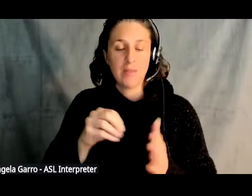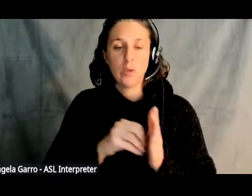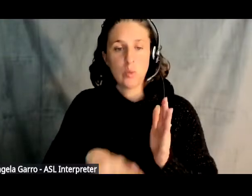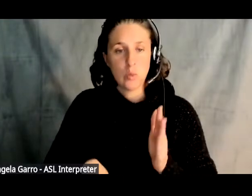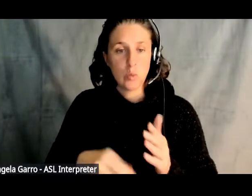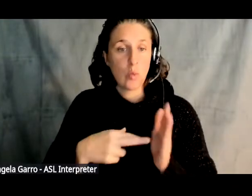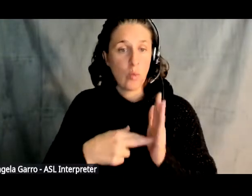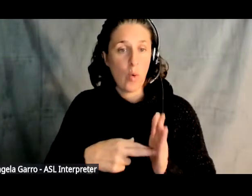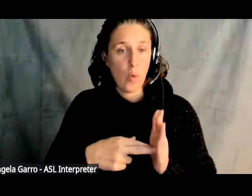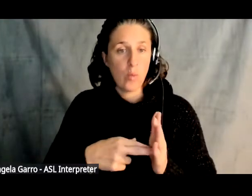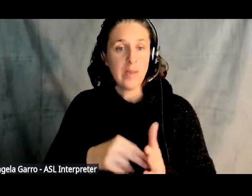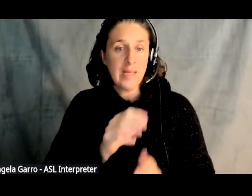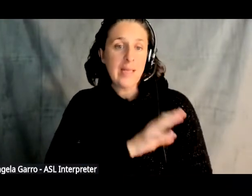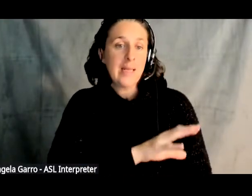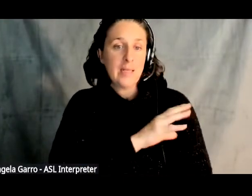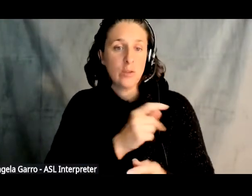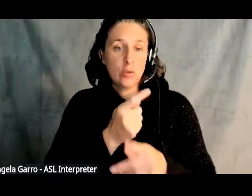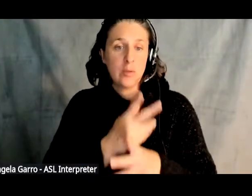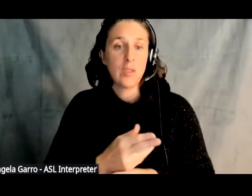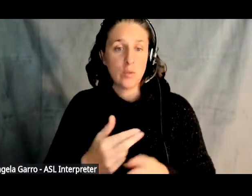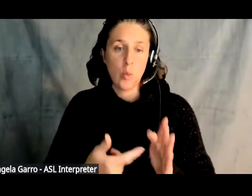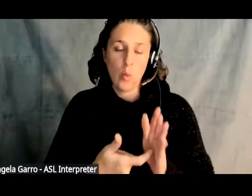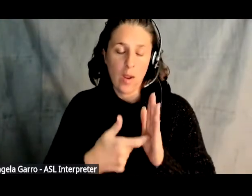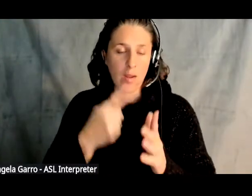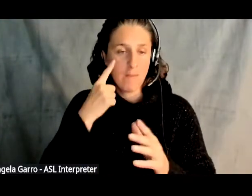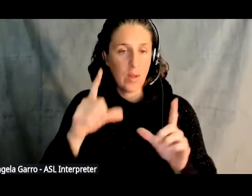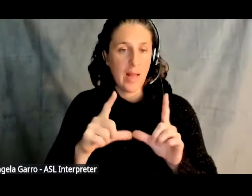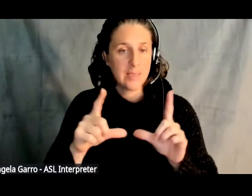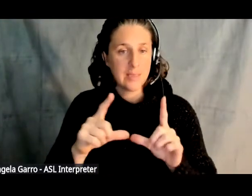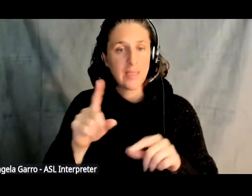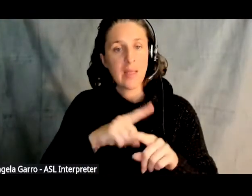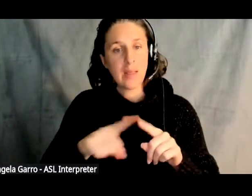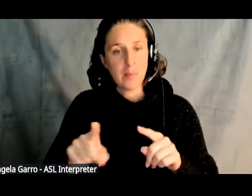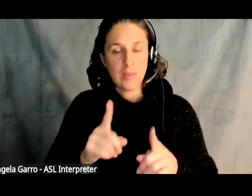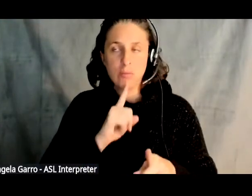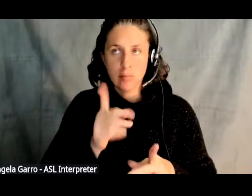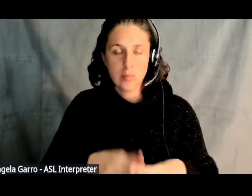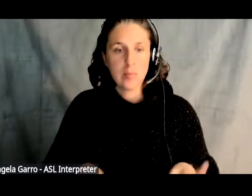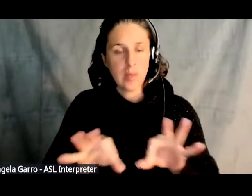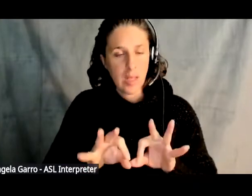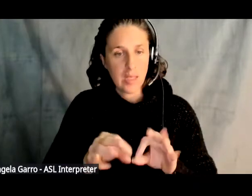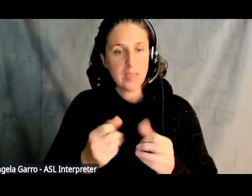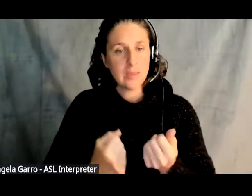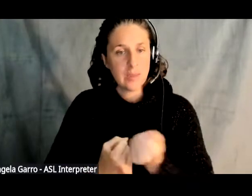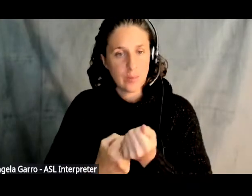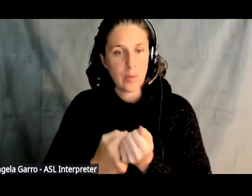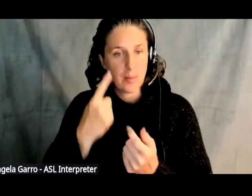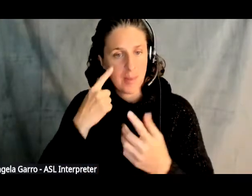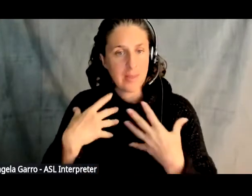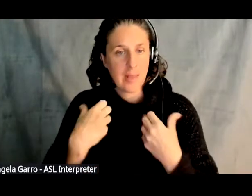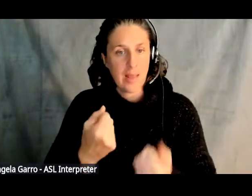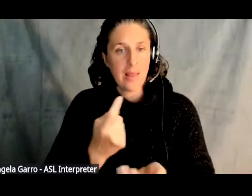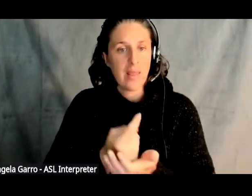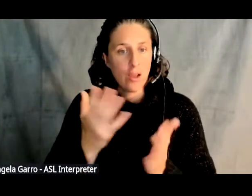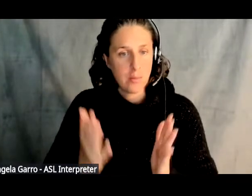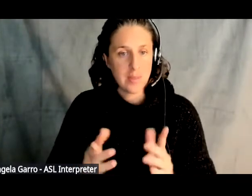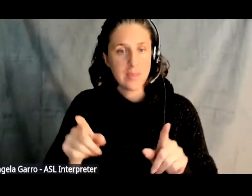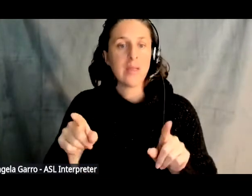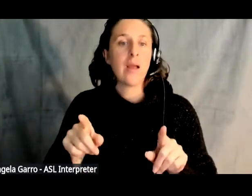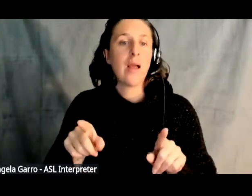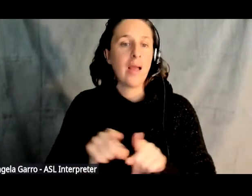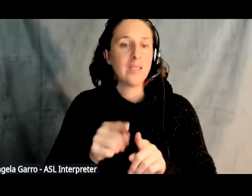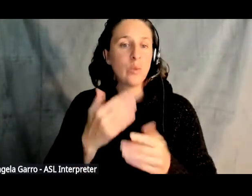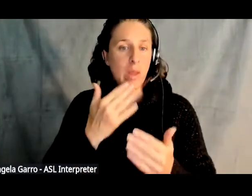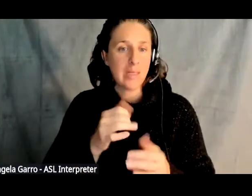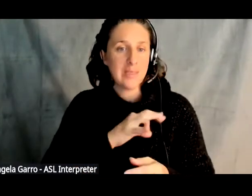clinical supervisor is required for licensing, but it's especially vital in supporting mental health therapists. As wellness staff, we